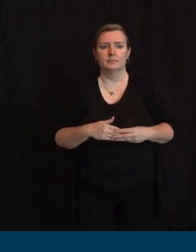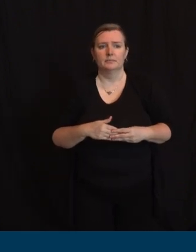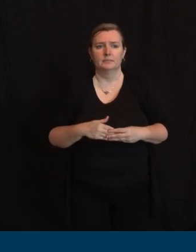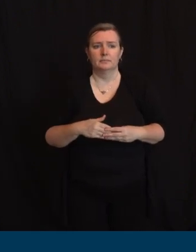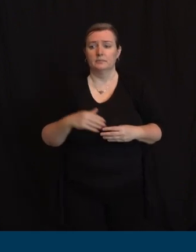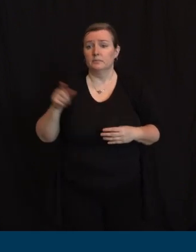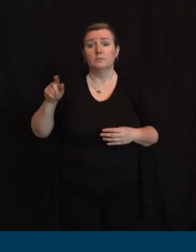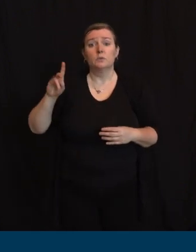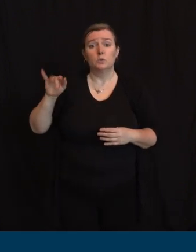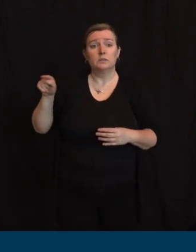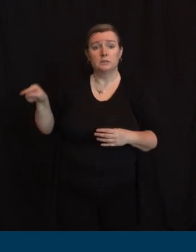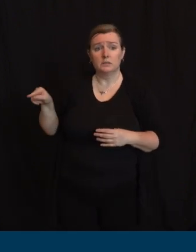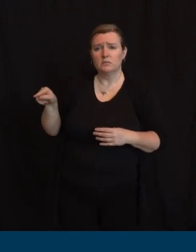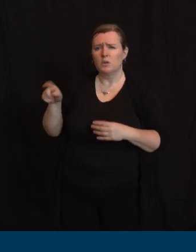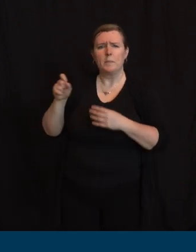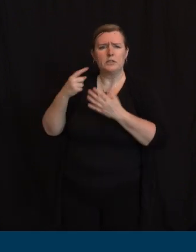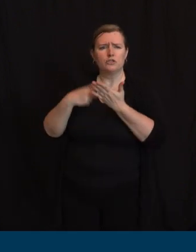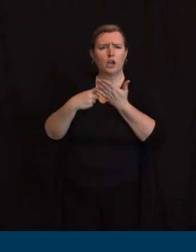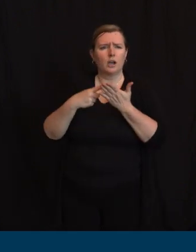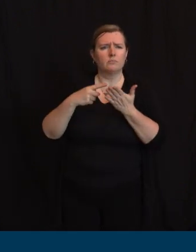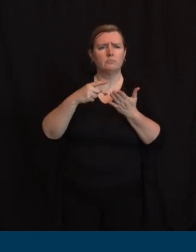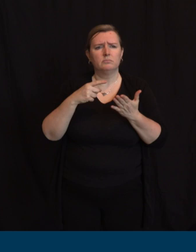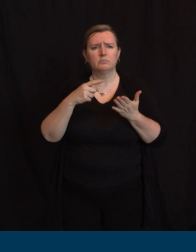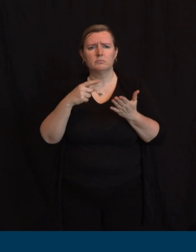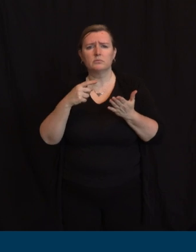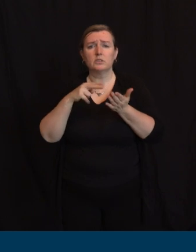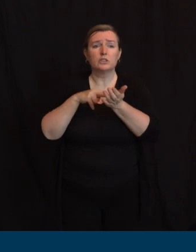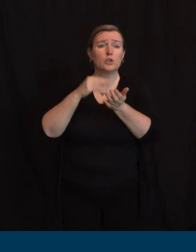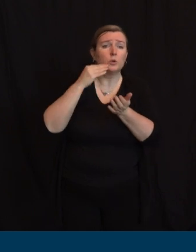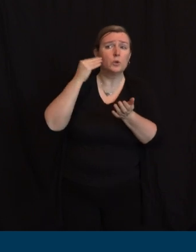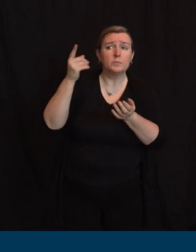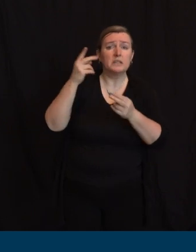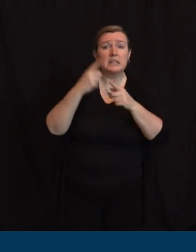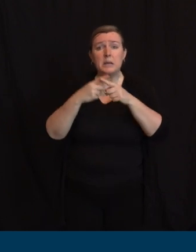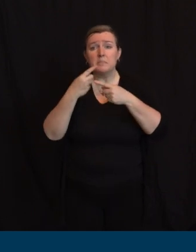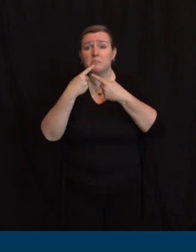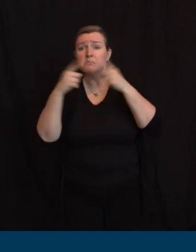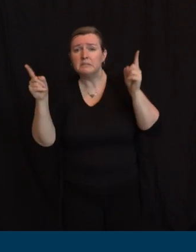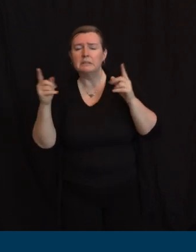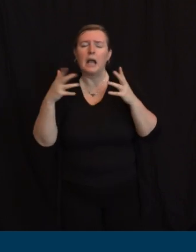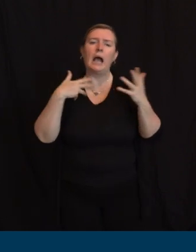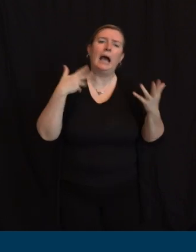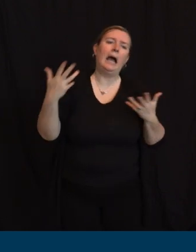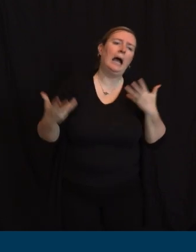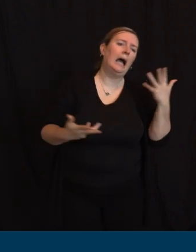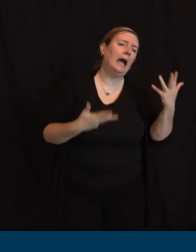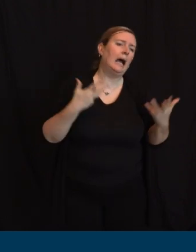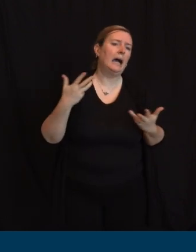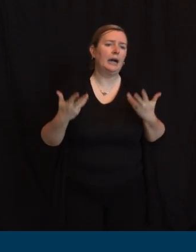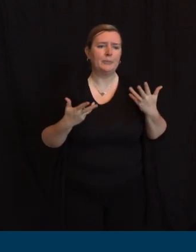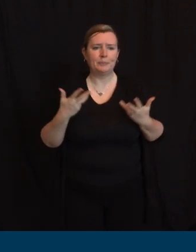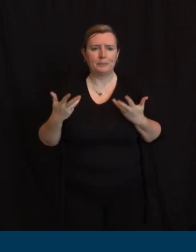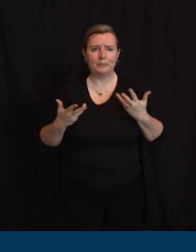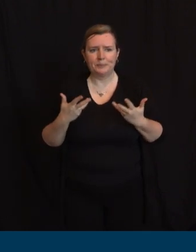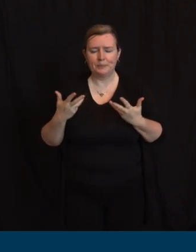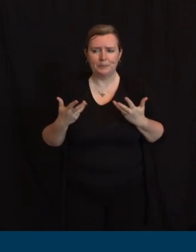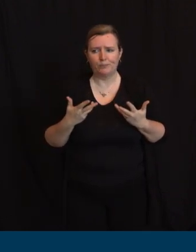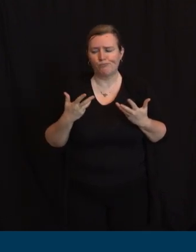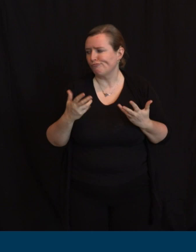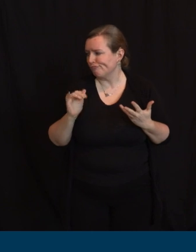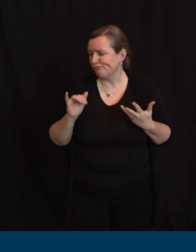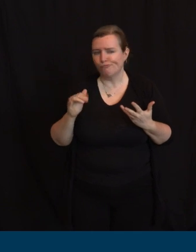versus notification question in the past, but I'd love you to just, Judy, on the heels of this incident in particular, to hit that again if you could.